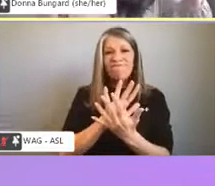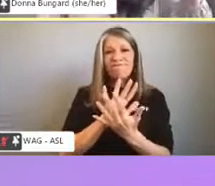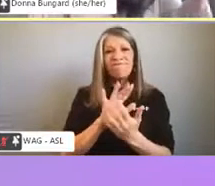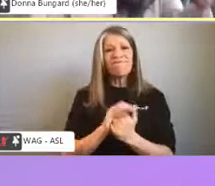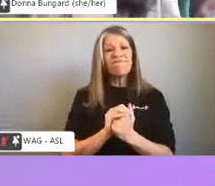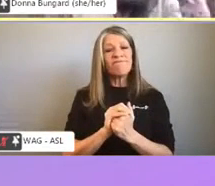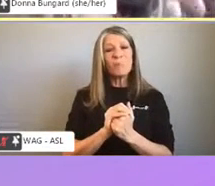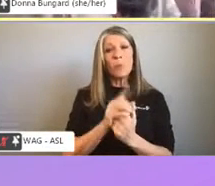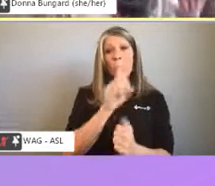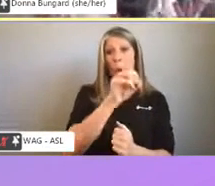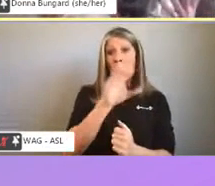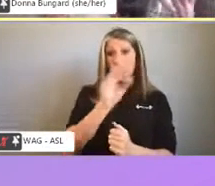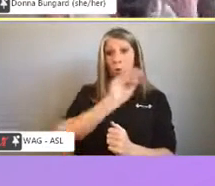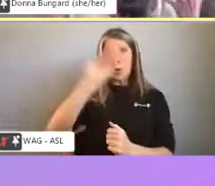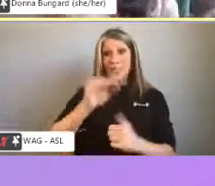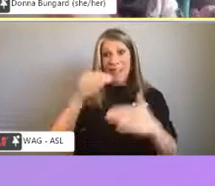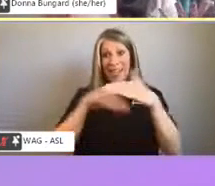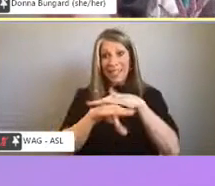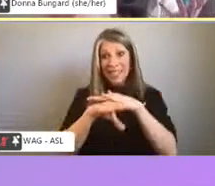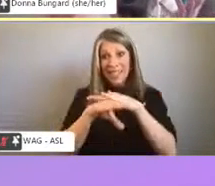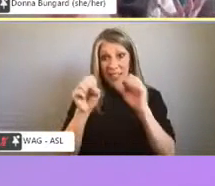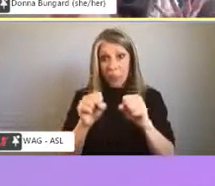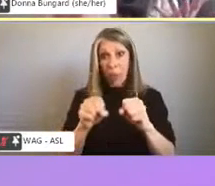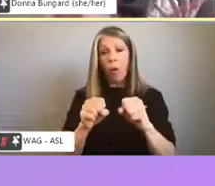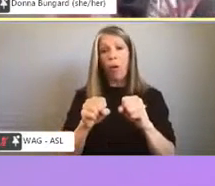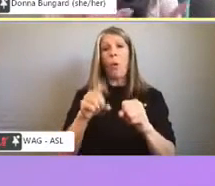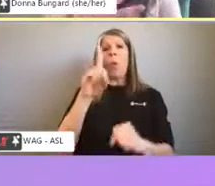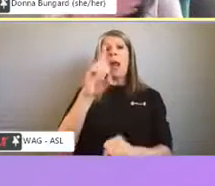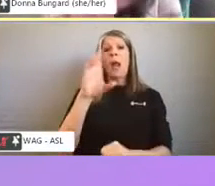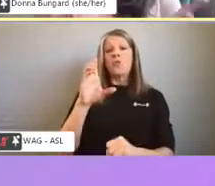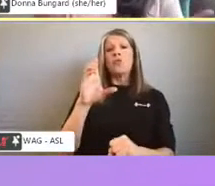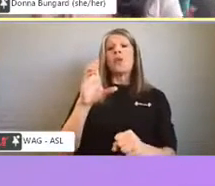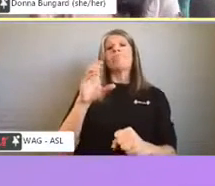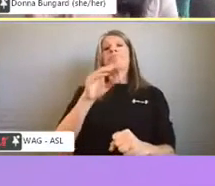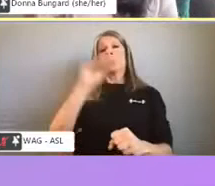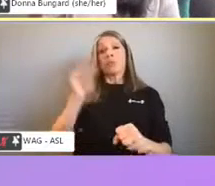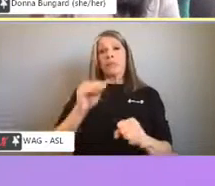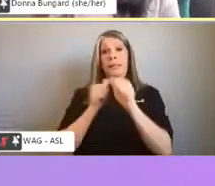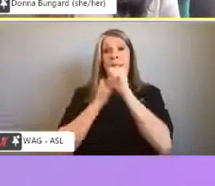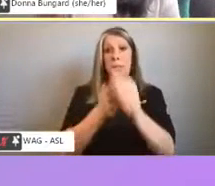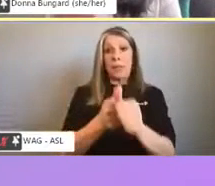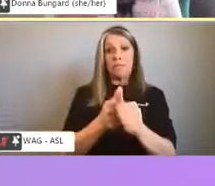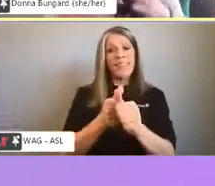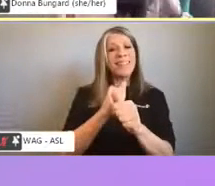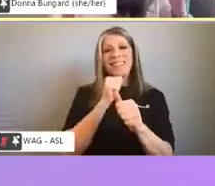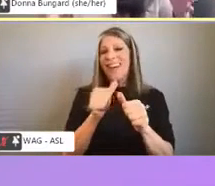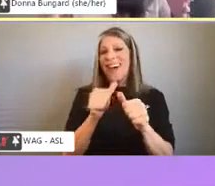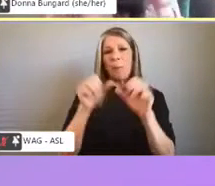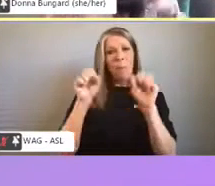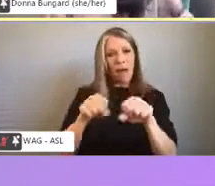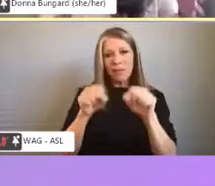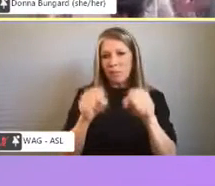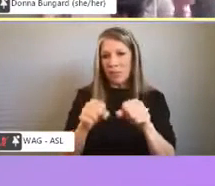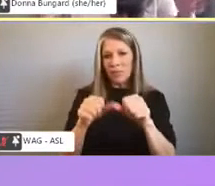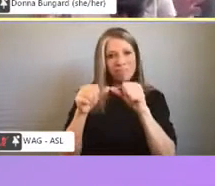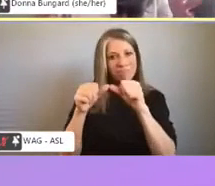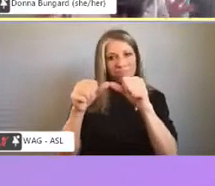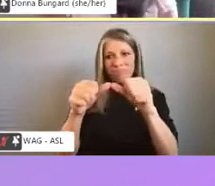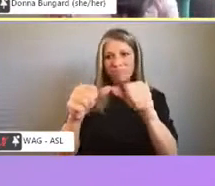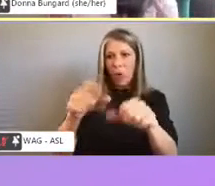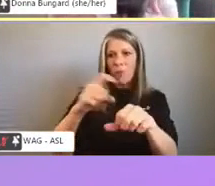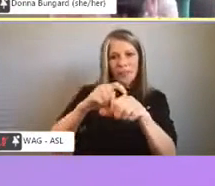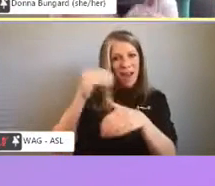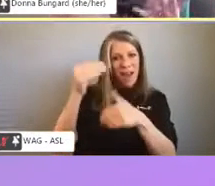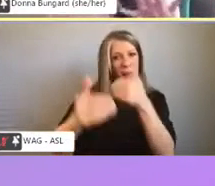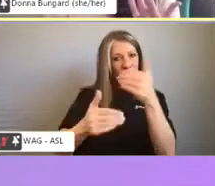be 100% accessible or compliant, it is not sustainable over